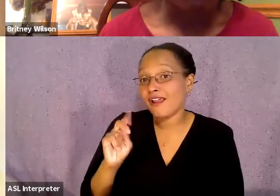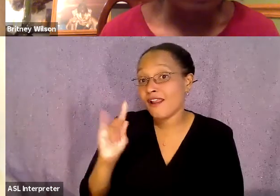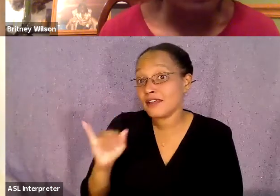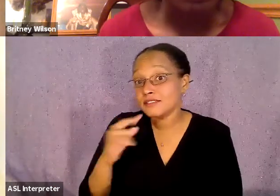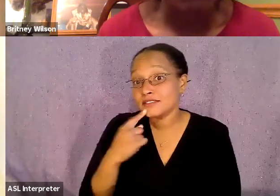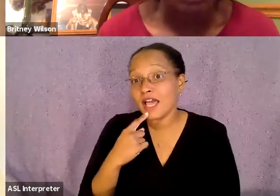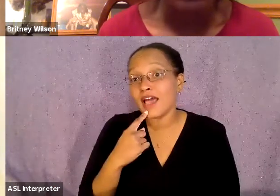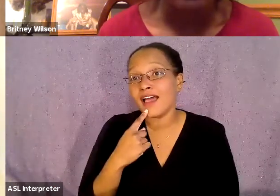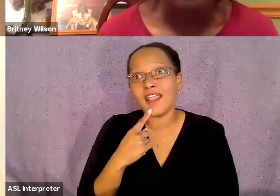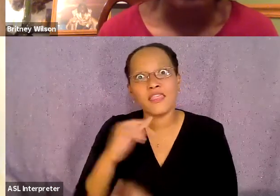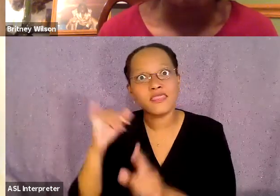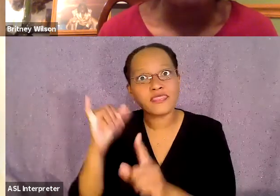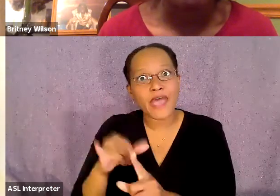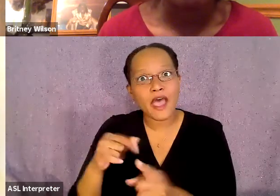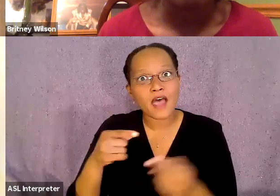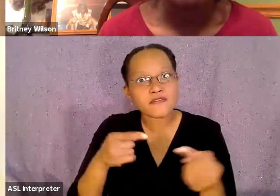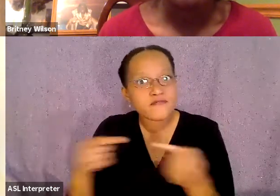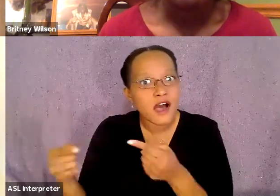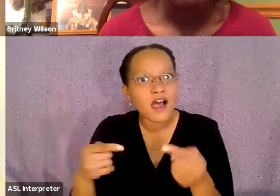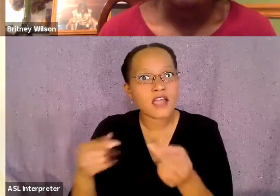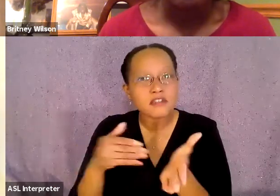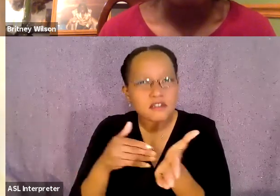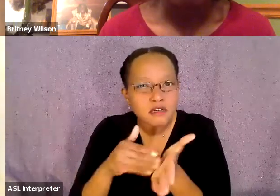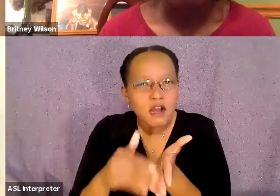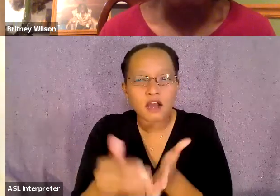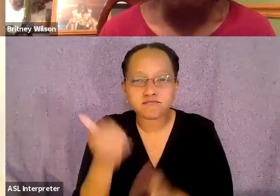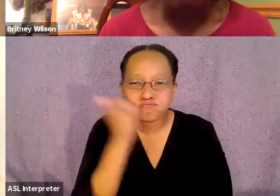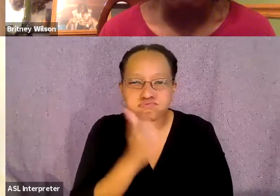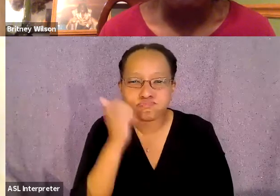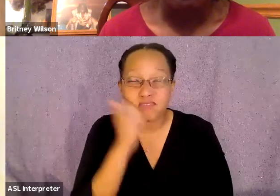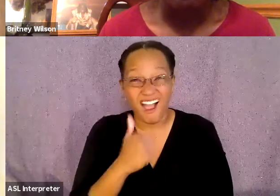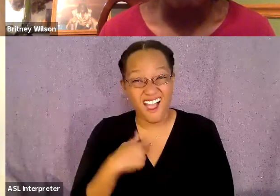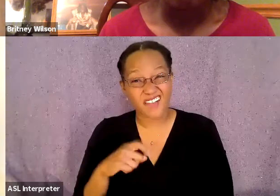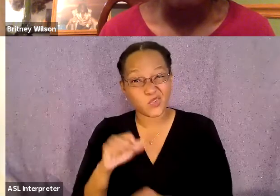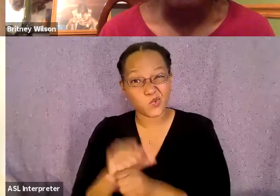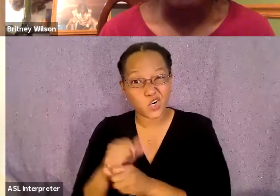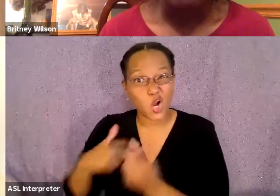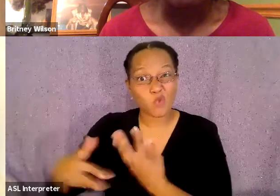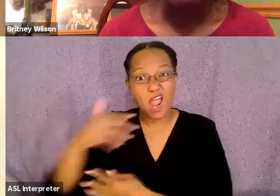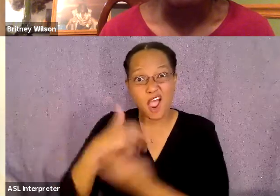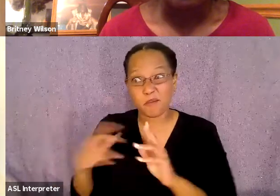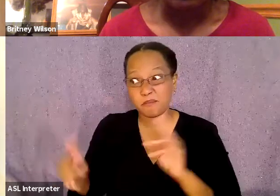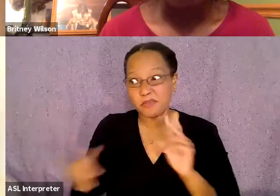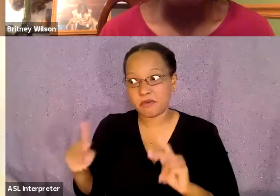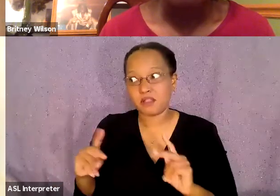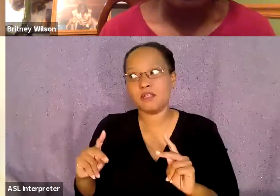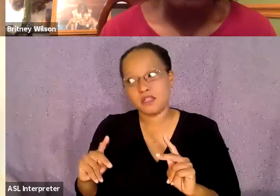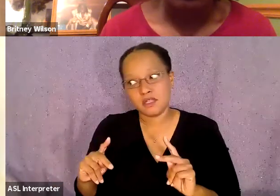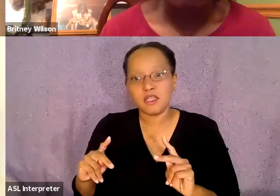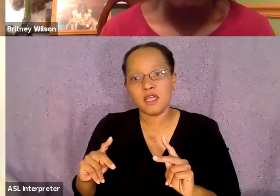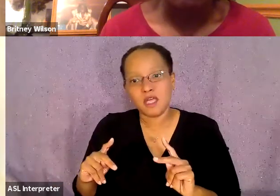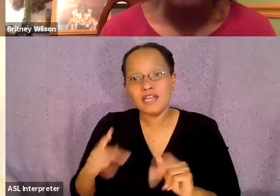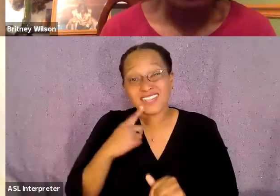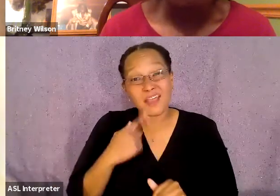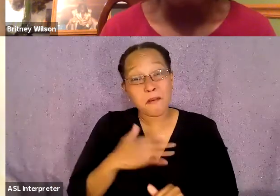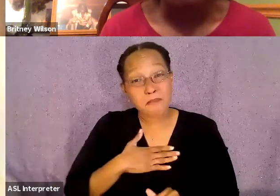a fight that I'm constantly having, because again, I have to work with people. And one thing that I'm